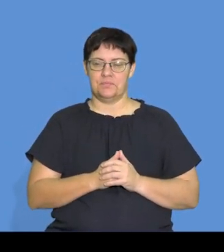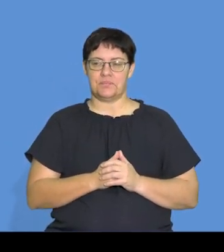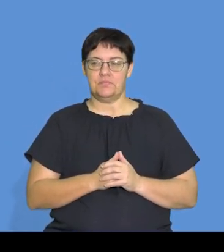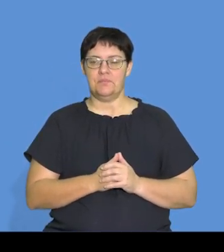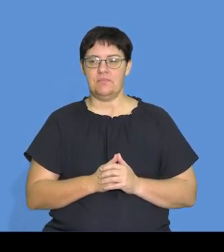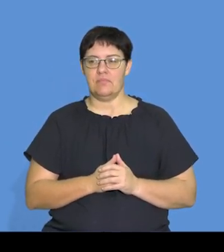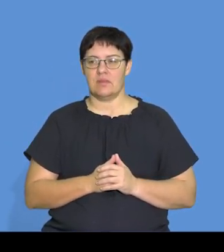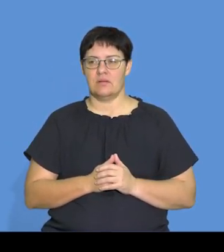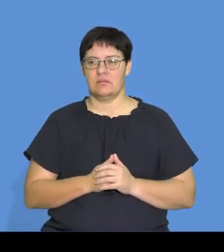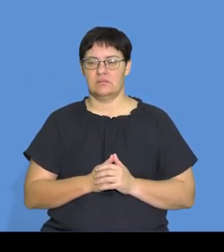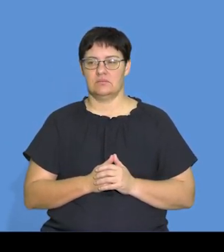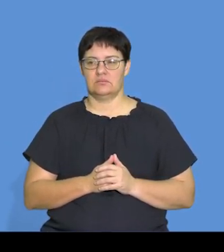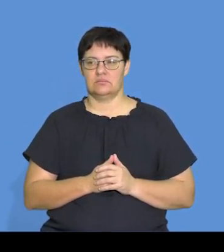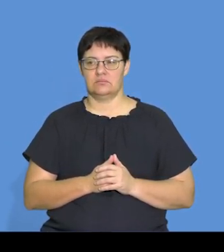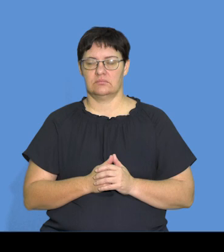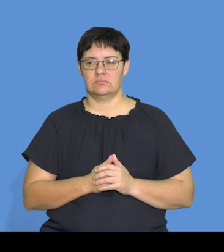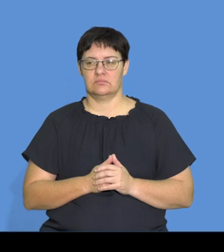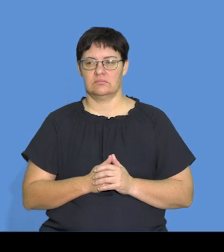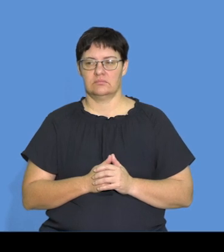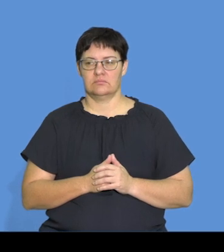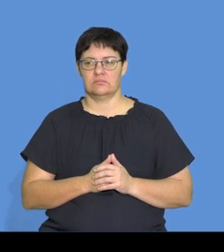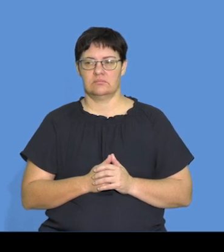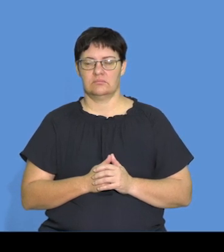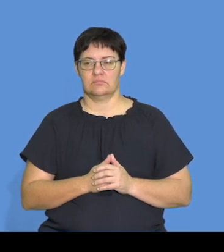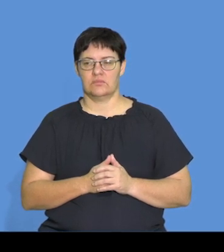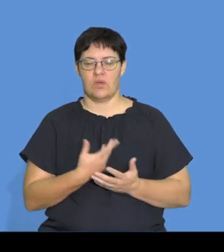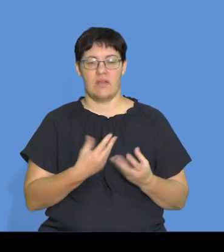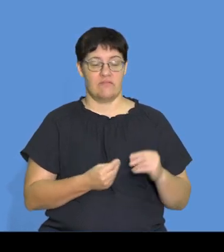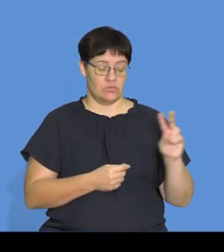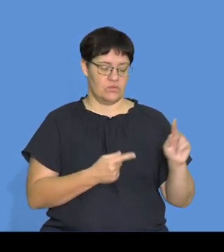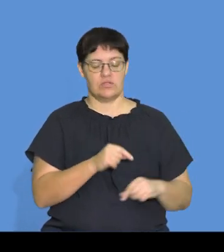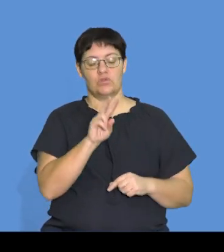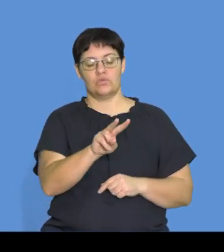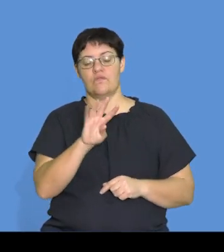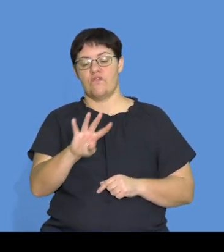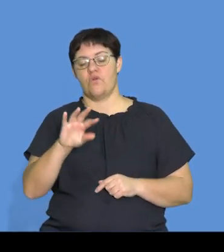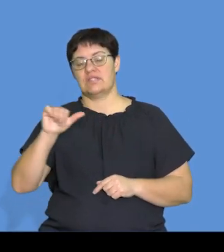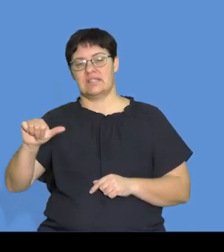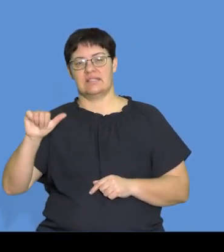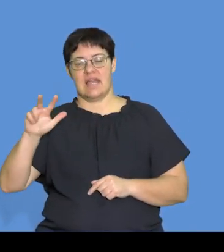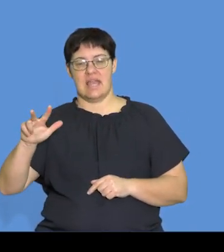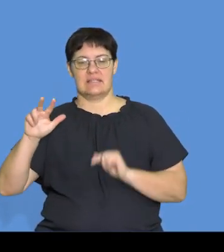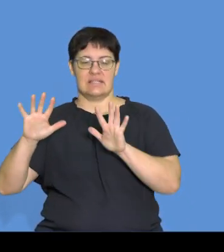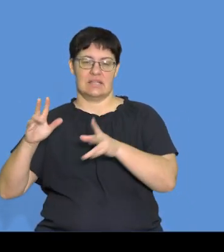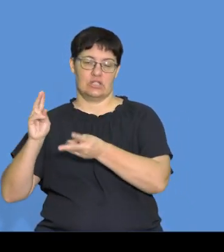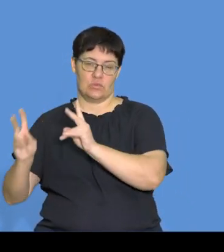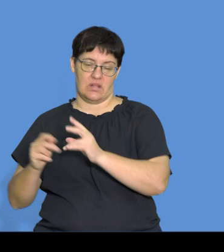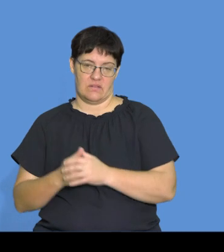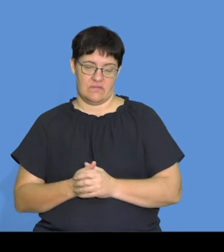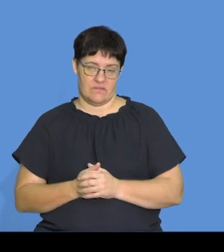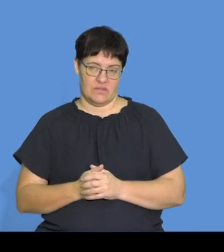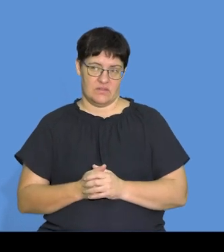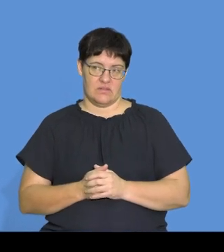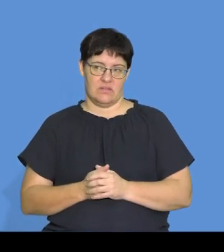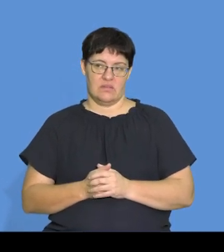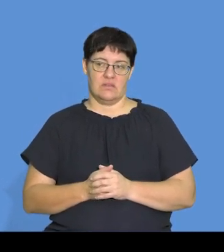be 2, let me say 2, 4, 6, 8, 10, 12,